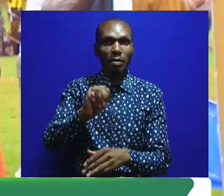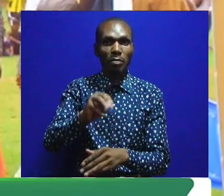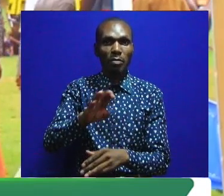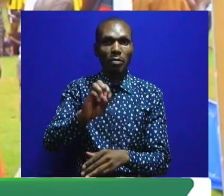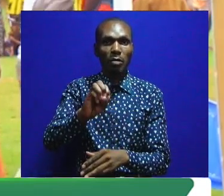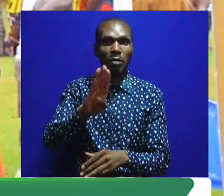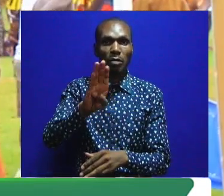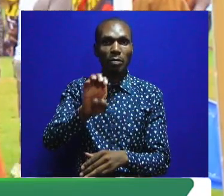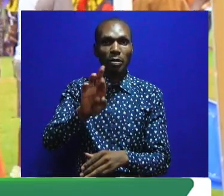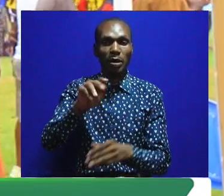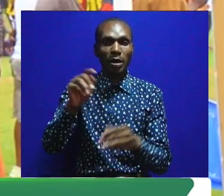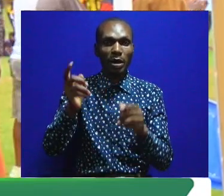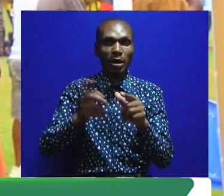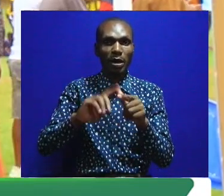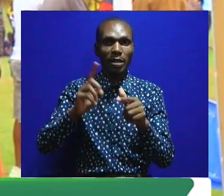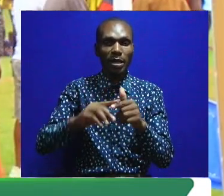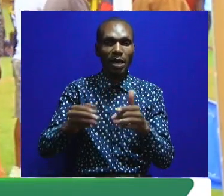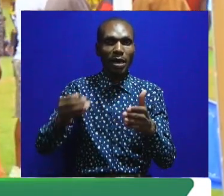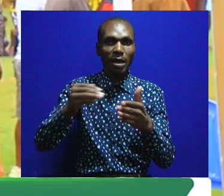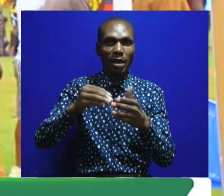by 6 scores, that is